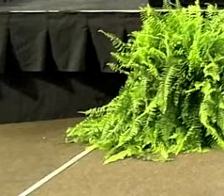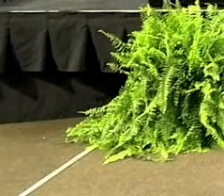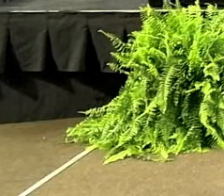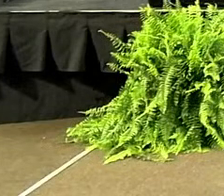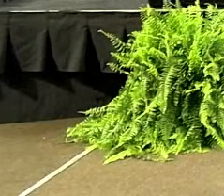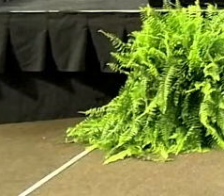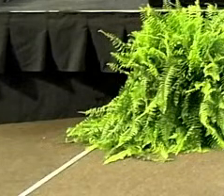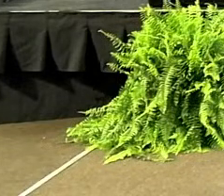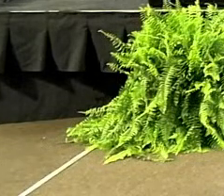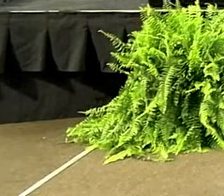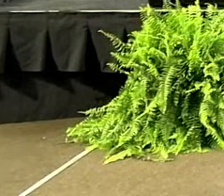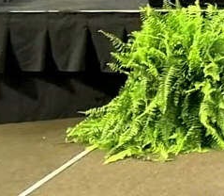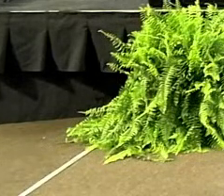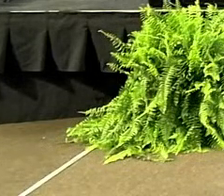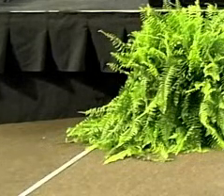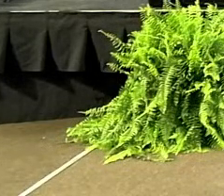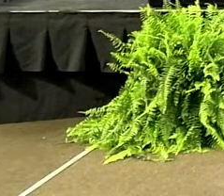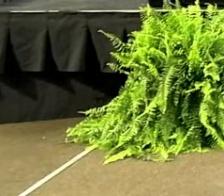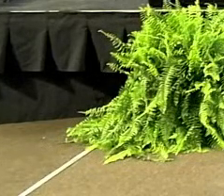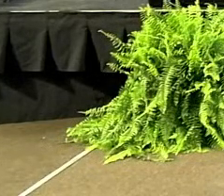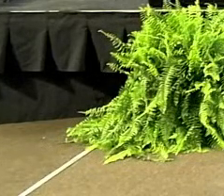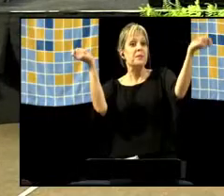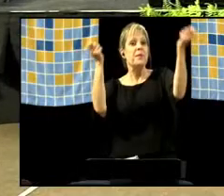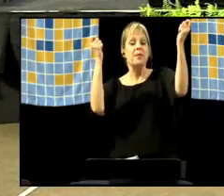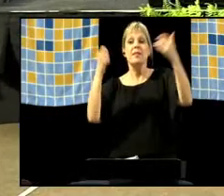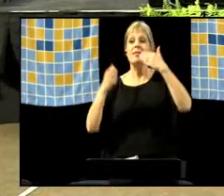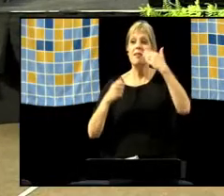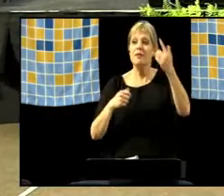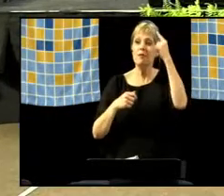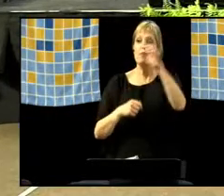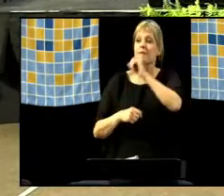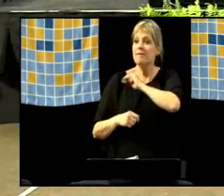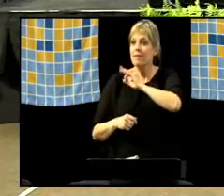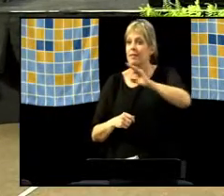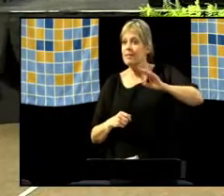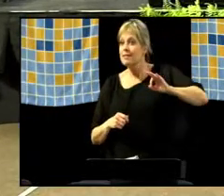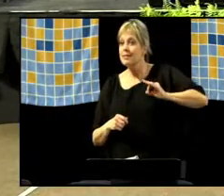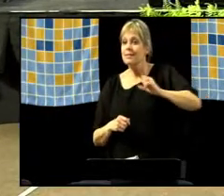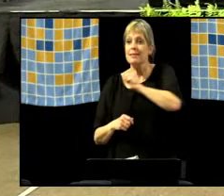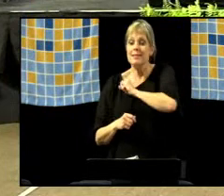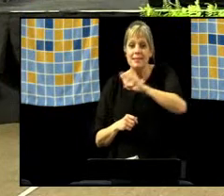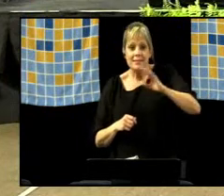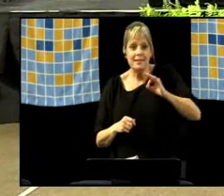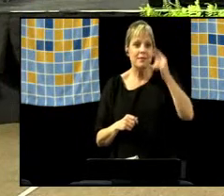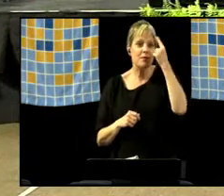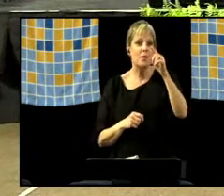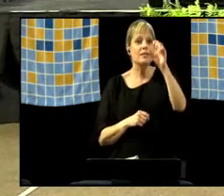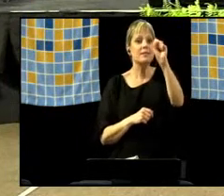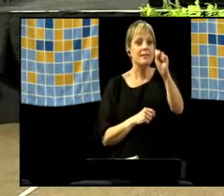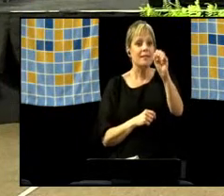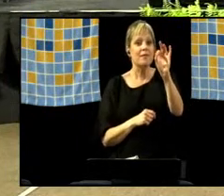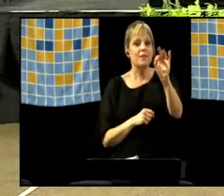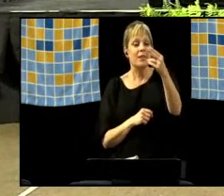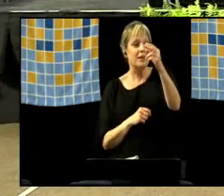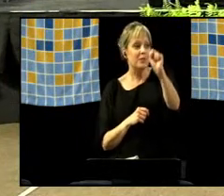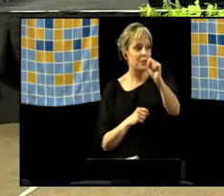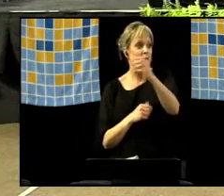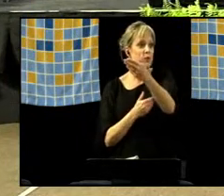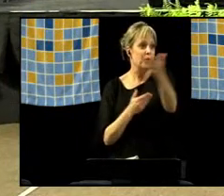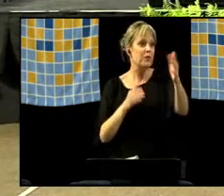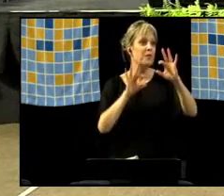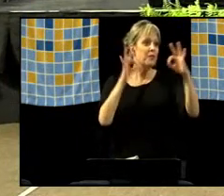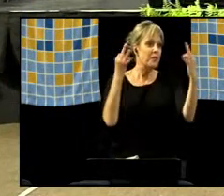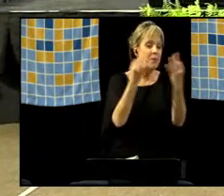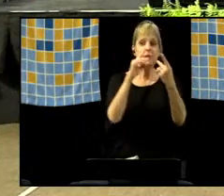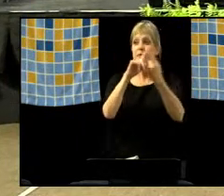class of 2023, administration, faculty, and staff of South Florence High School who made this day possible.